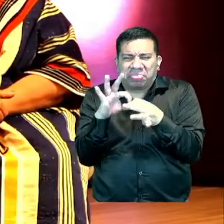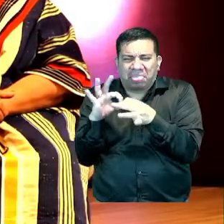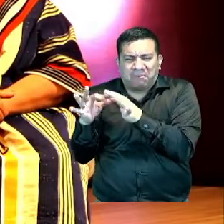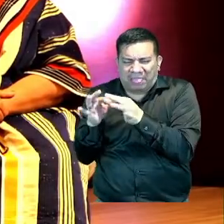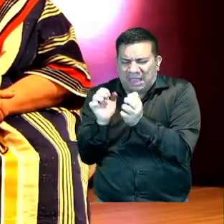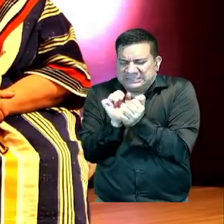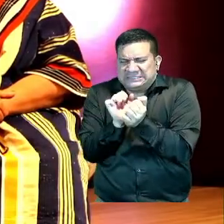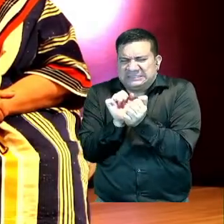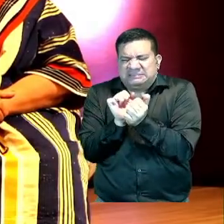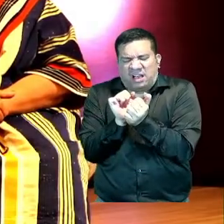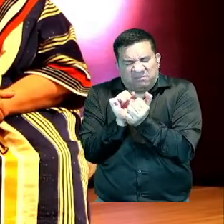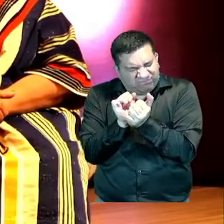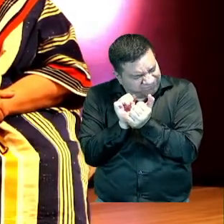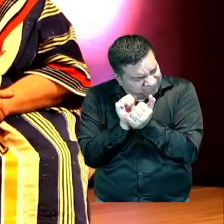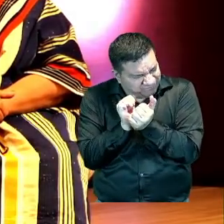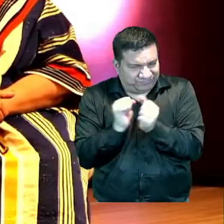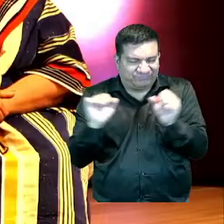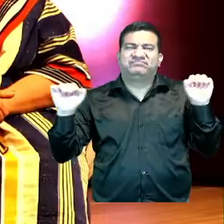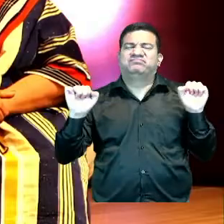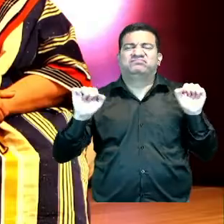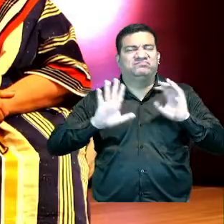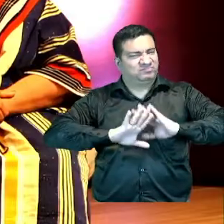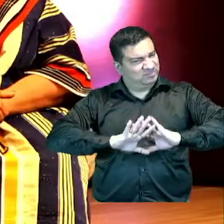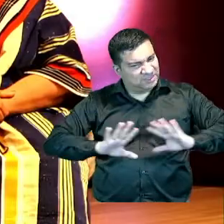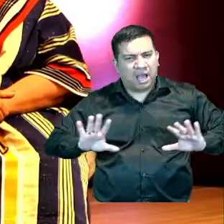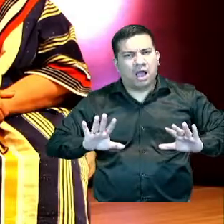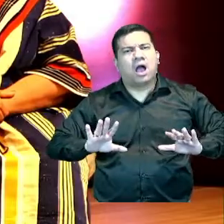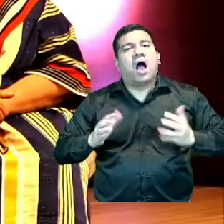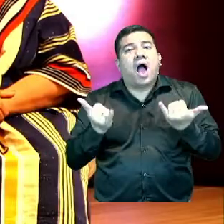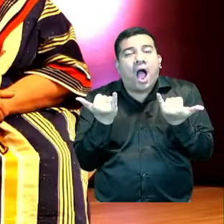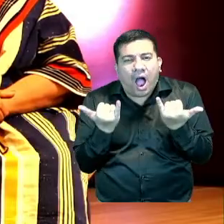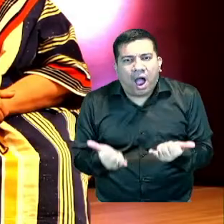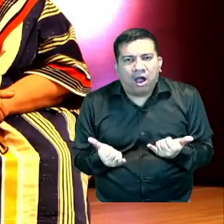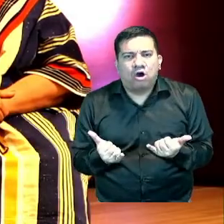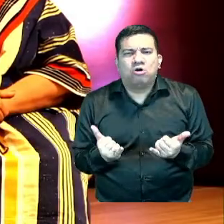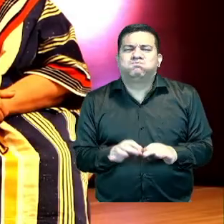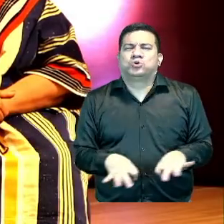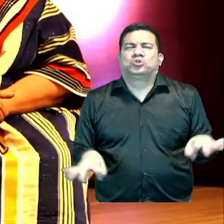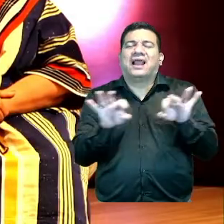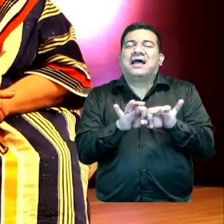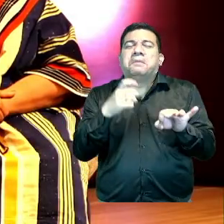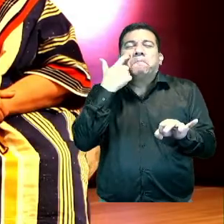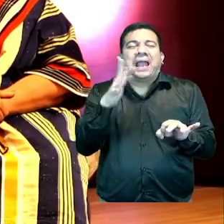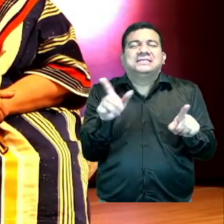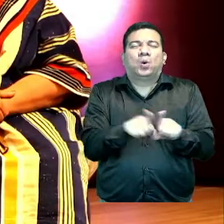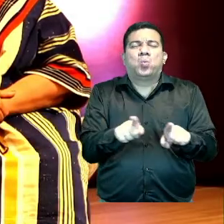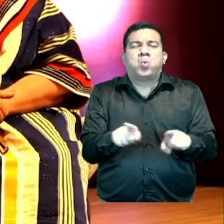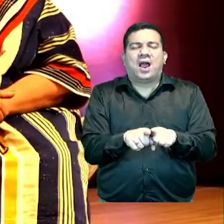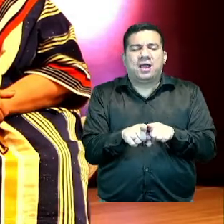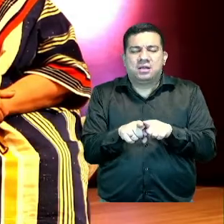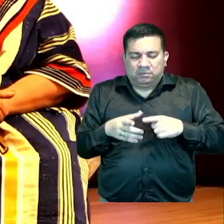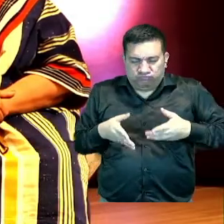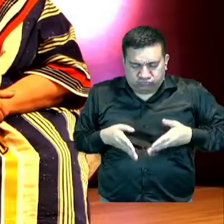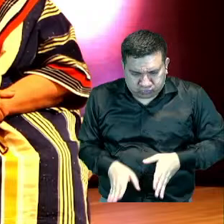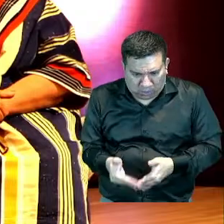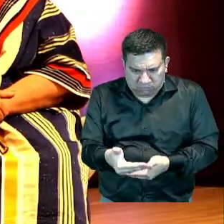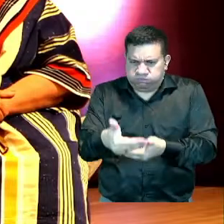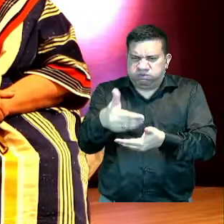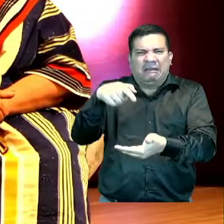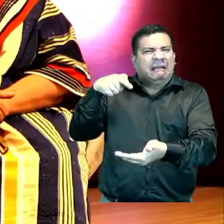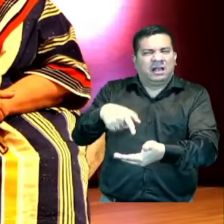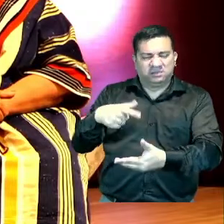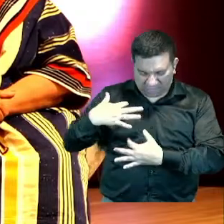the shackles, we still continue trying to stand up to give birth to a